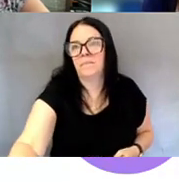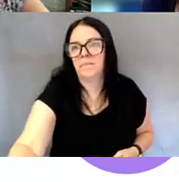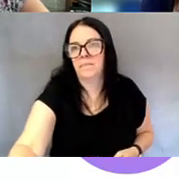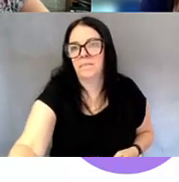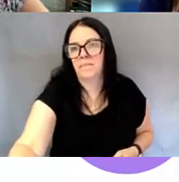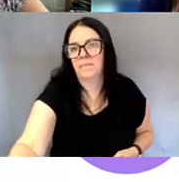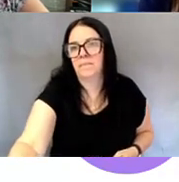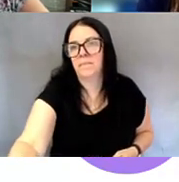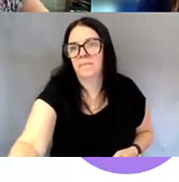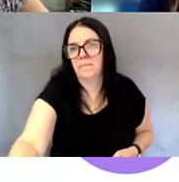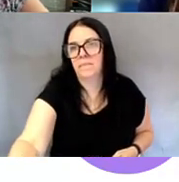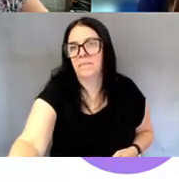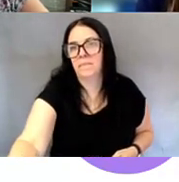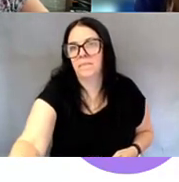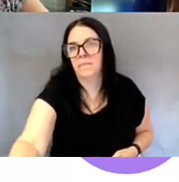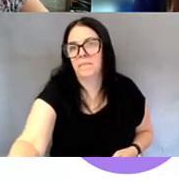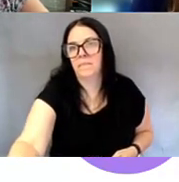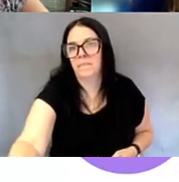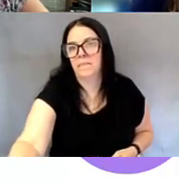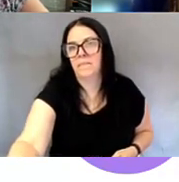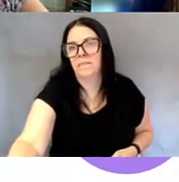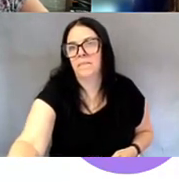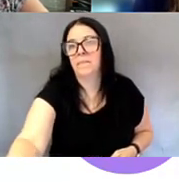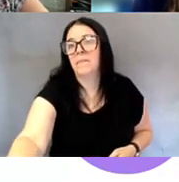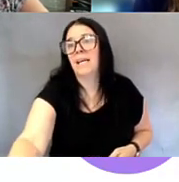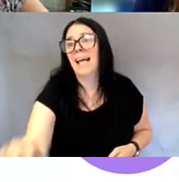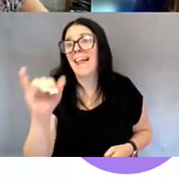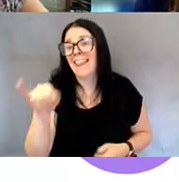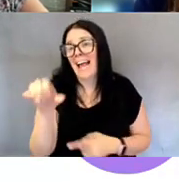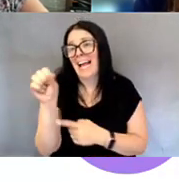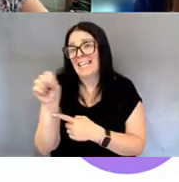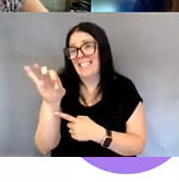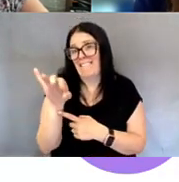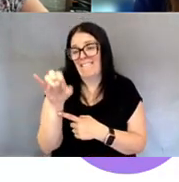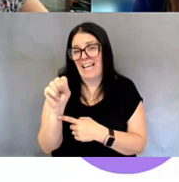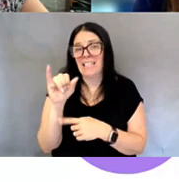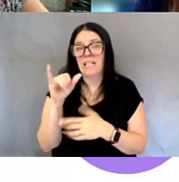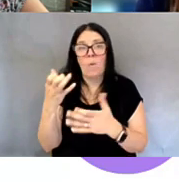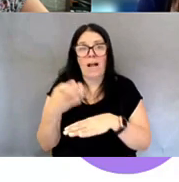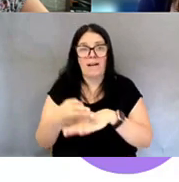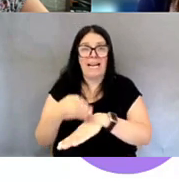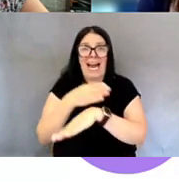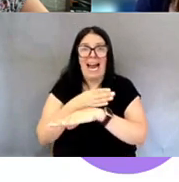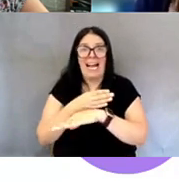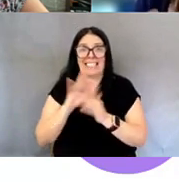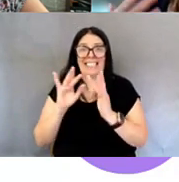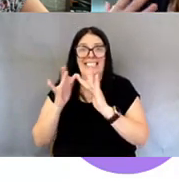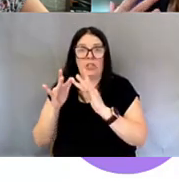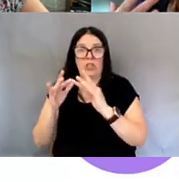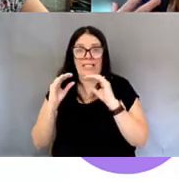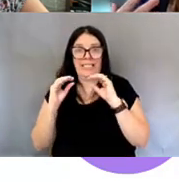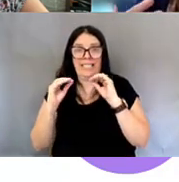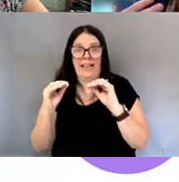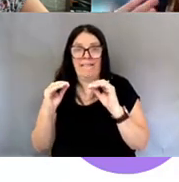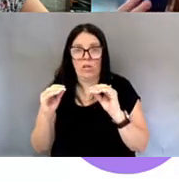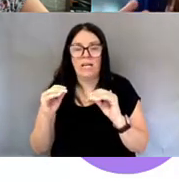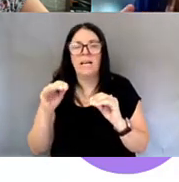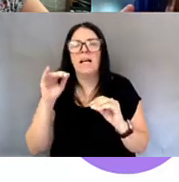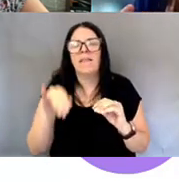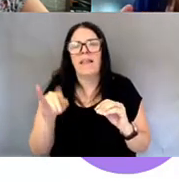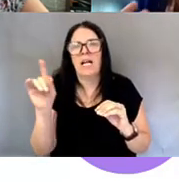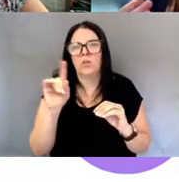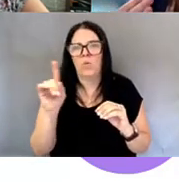Skills for Success initiative, the funding, enhancing digital delivery, is where